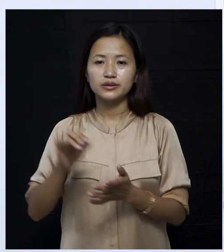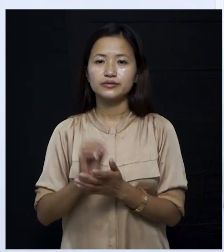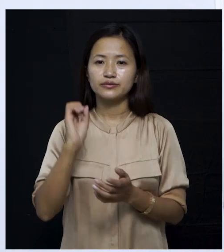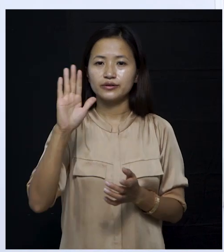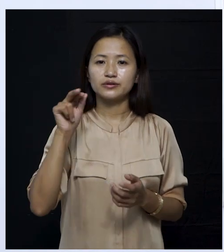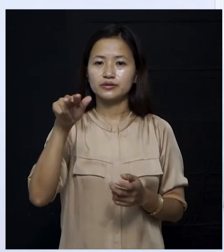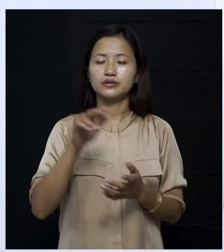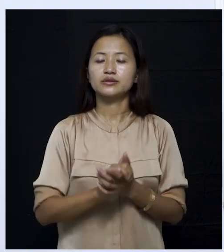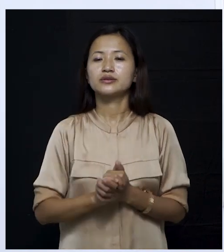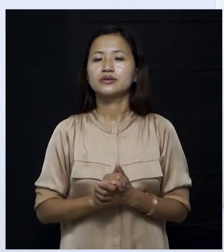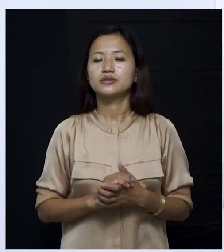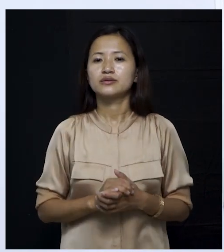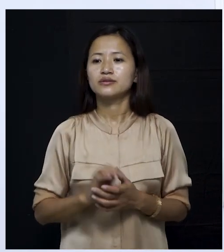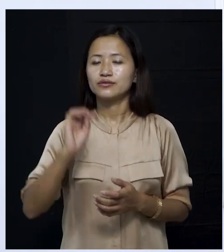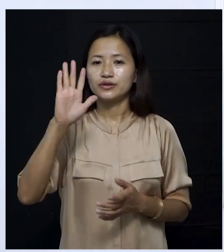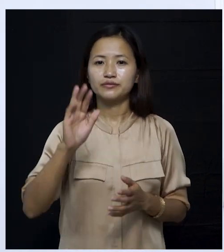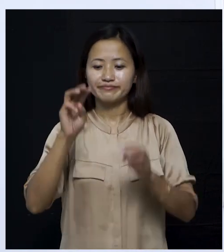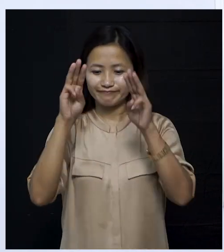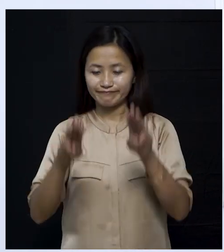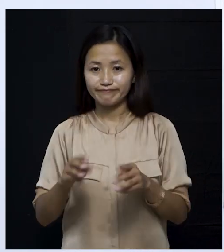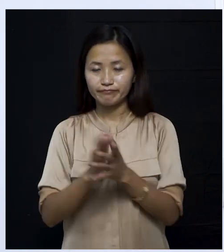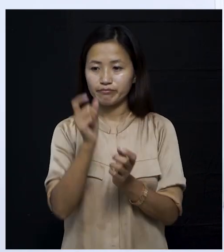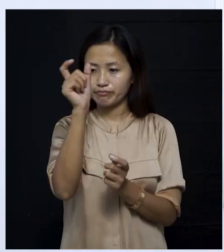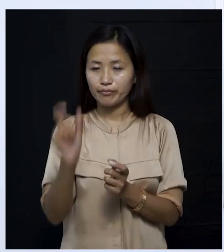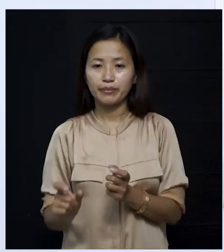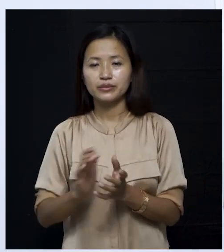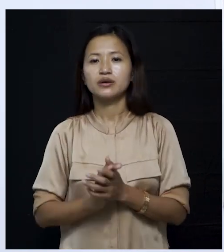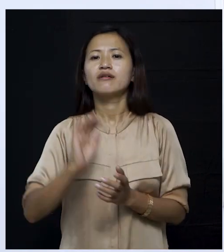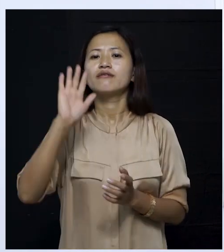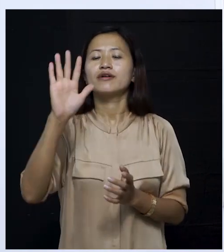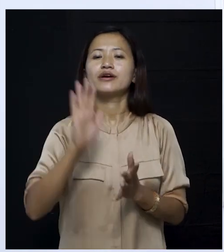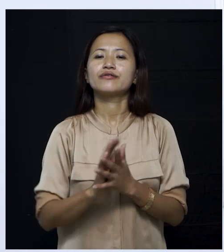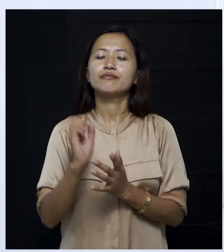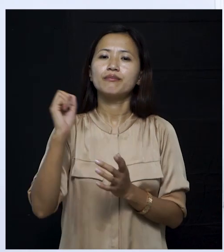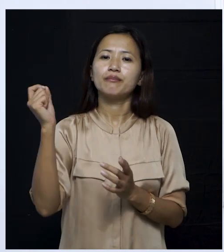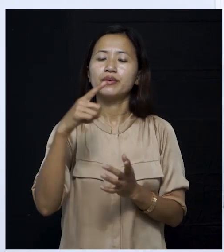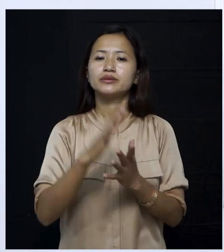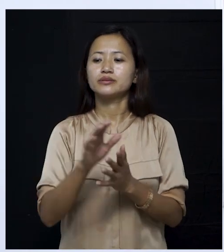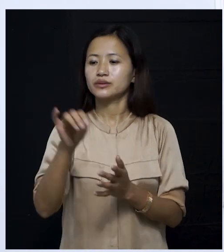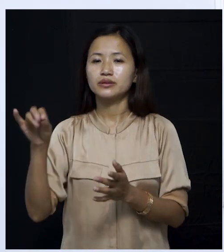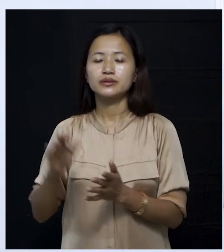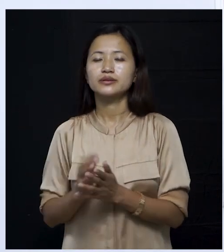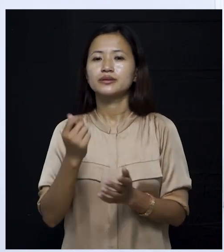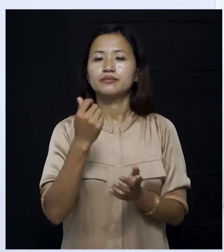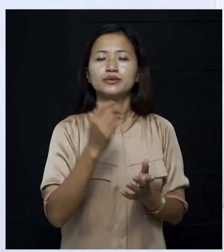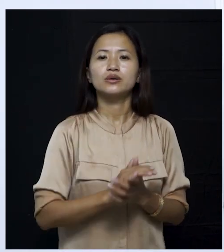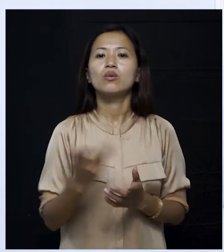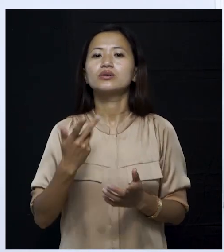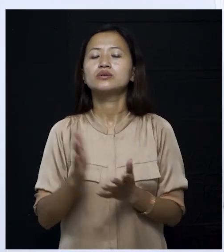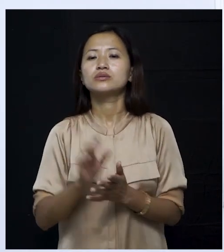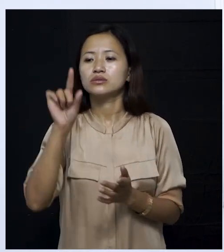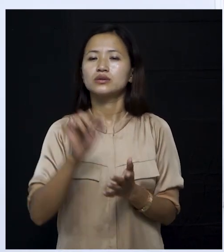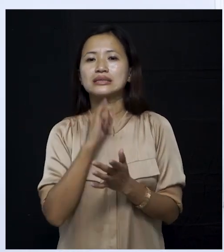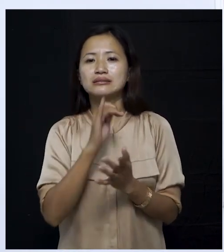500. 5 members are there, so for 5 months they will be collecting the money, and what they will do is